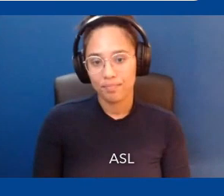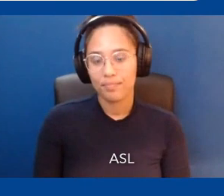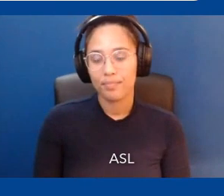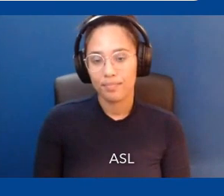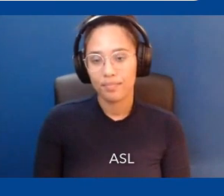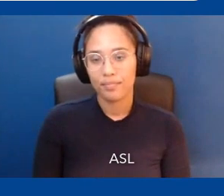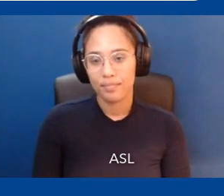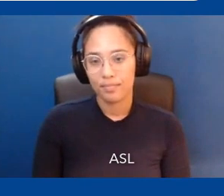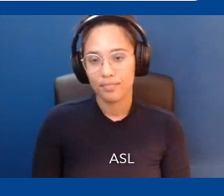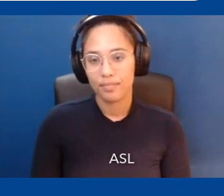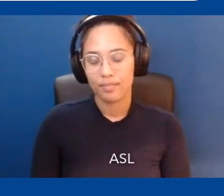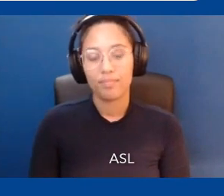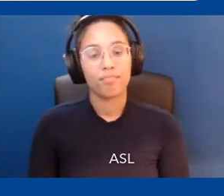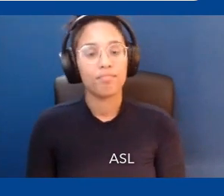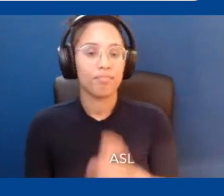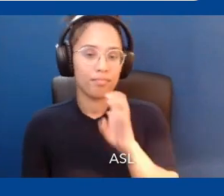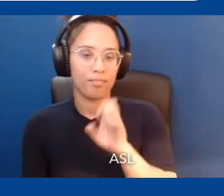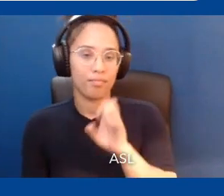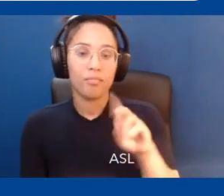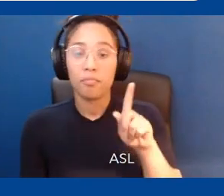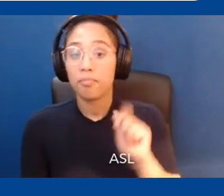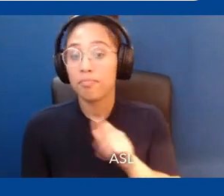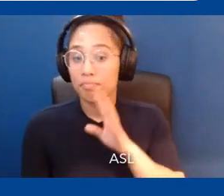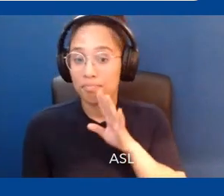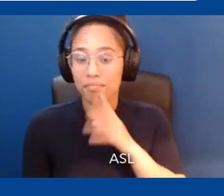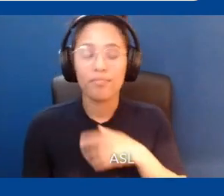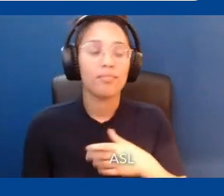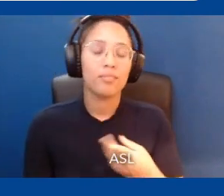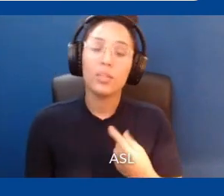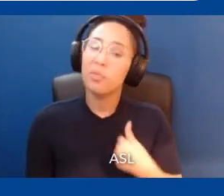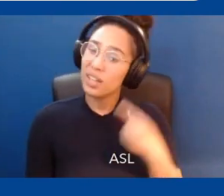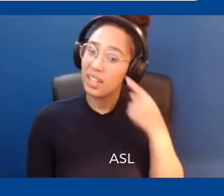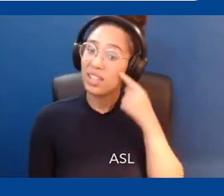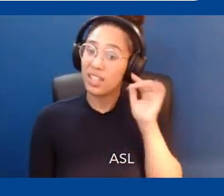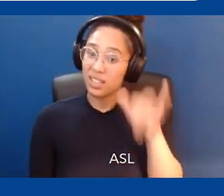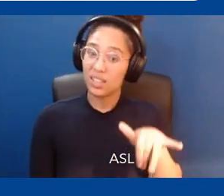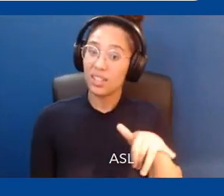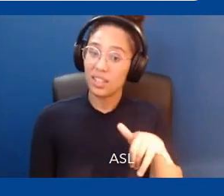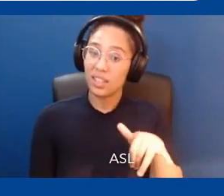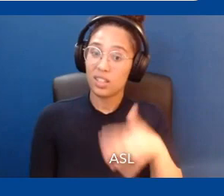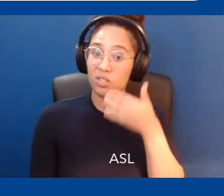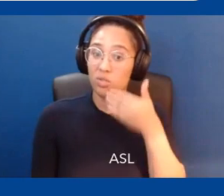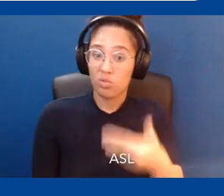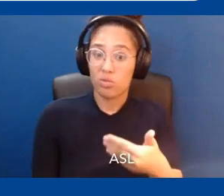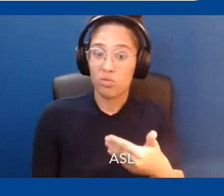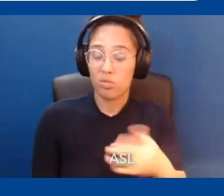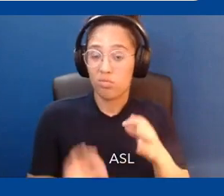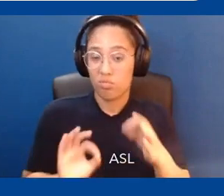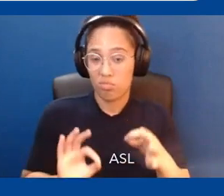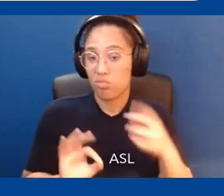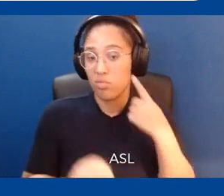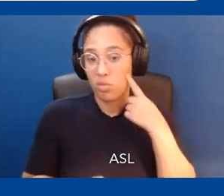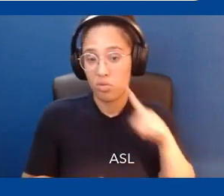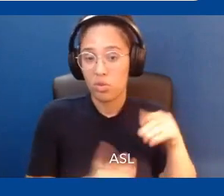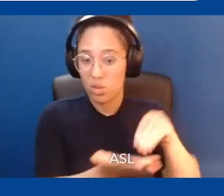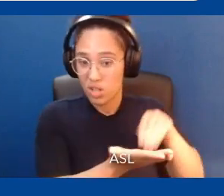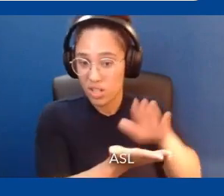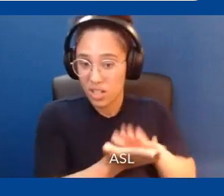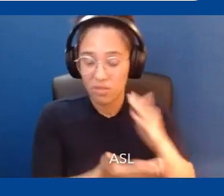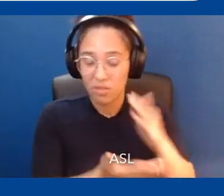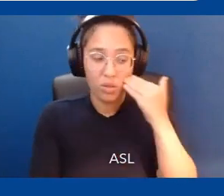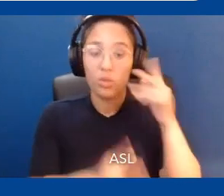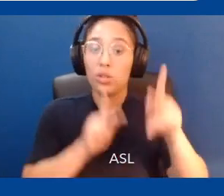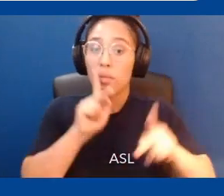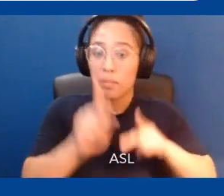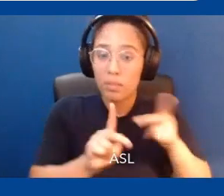Yeah, this is Ernst. I mean, that seems like a kind of ideal setup for an archive, where the archive is actually being accumulated by the